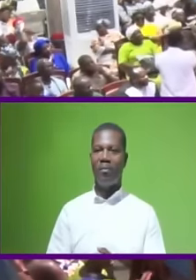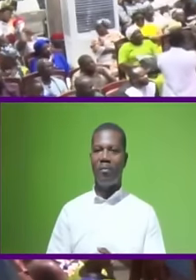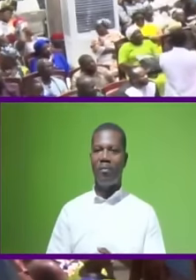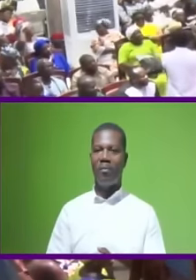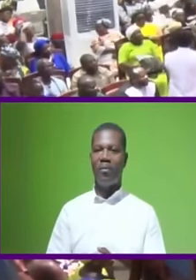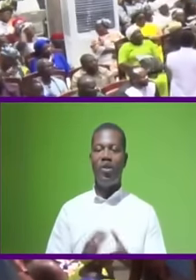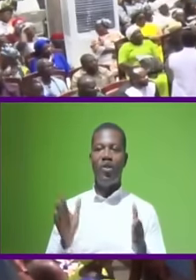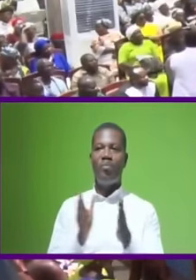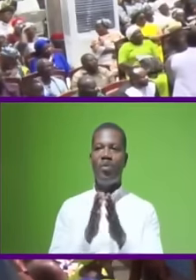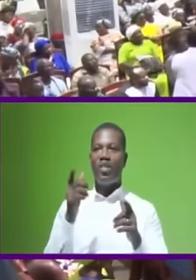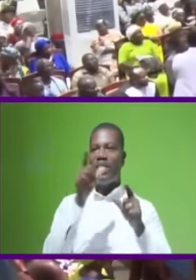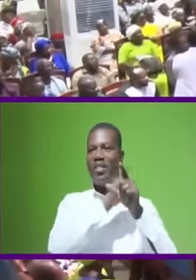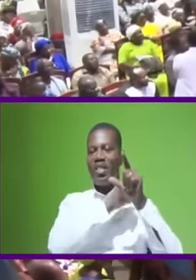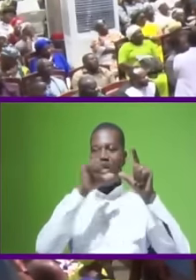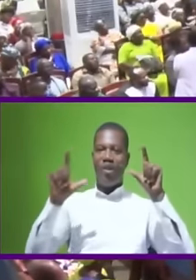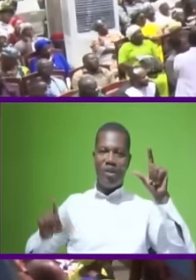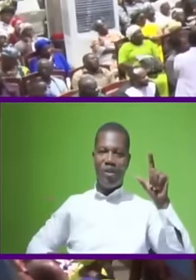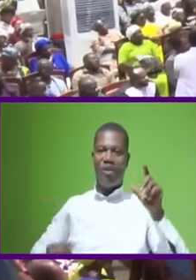Praise the Lord.